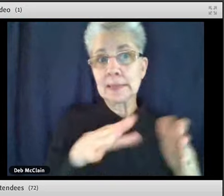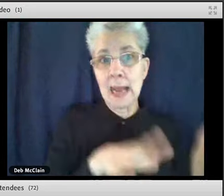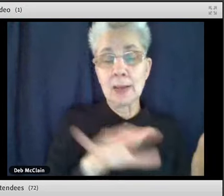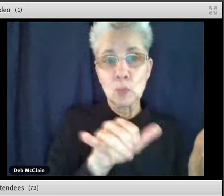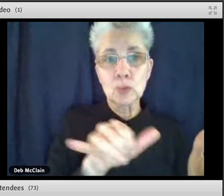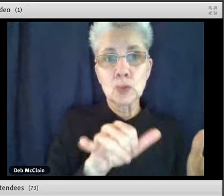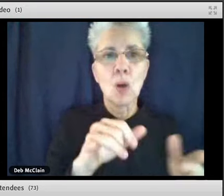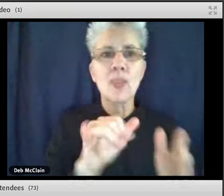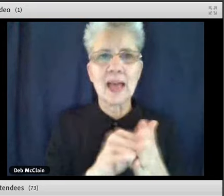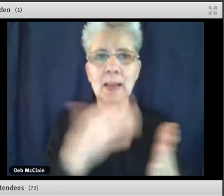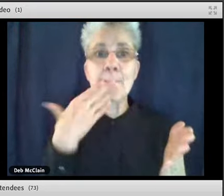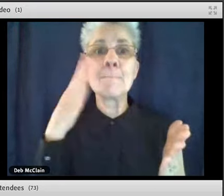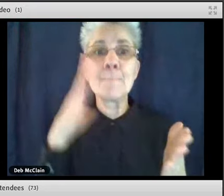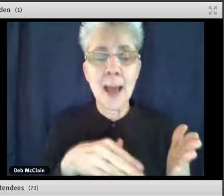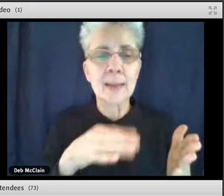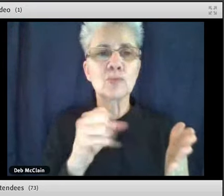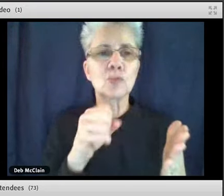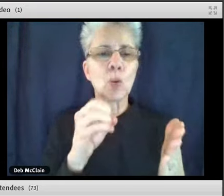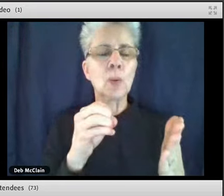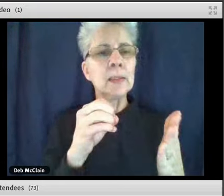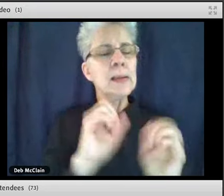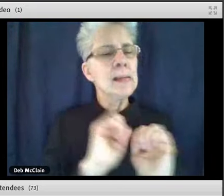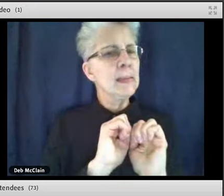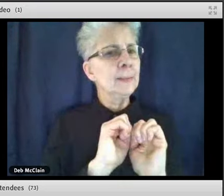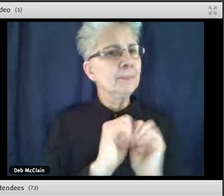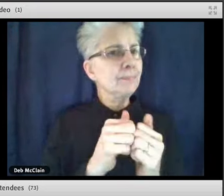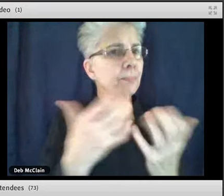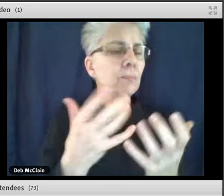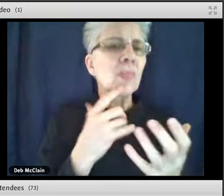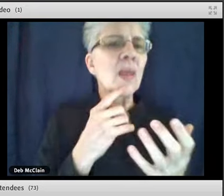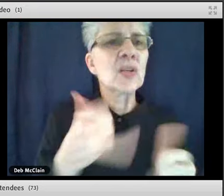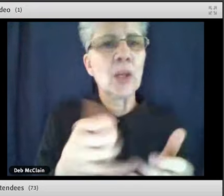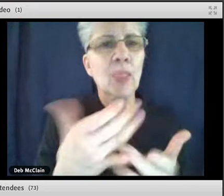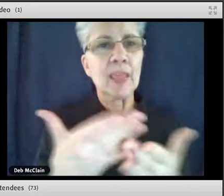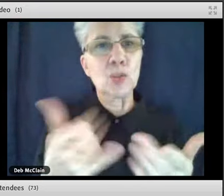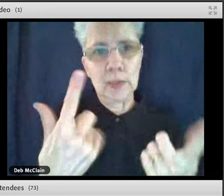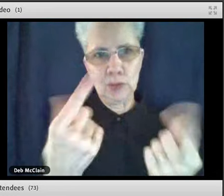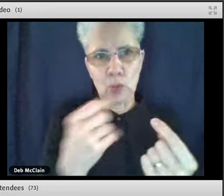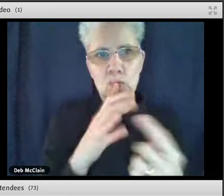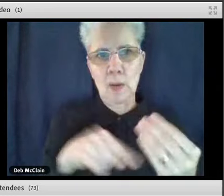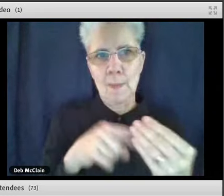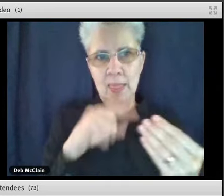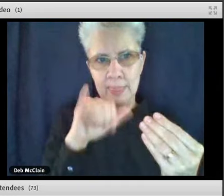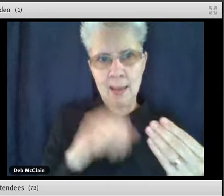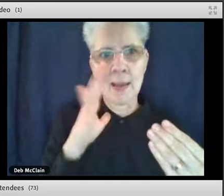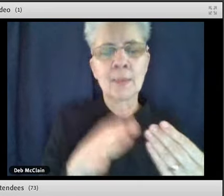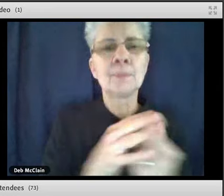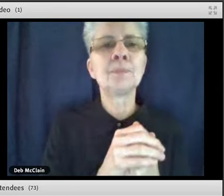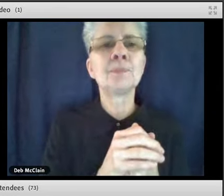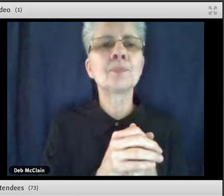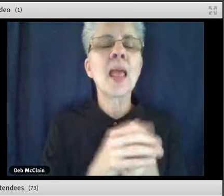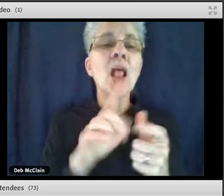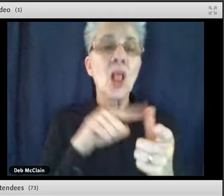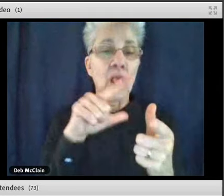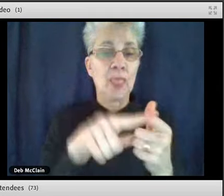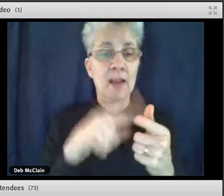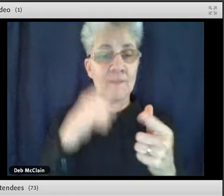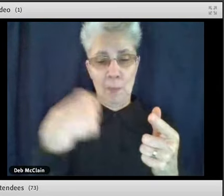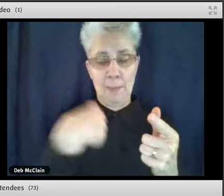very bad. However, there are some things that you can do. We're going to talk about that. And then for